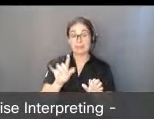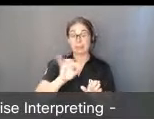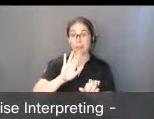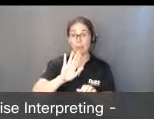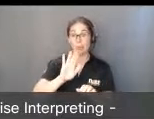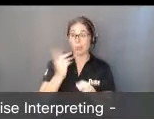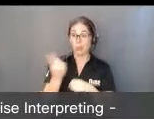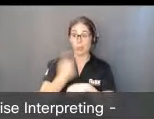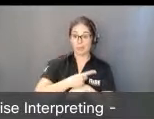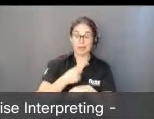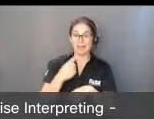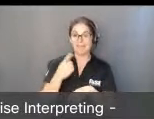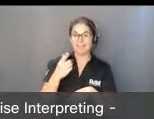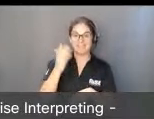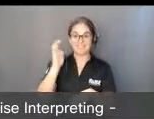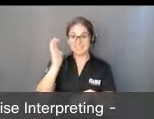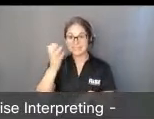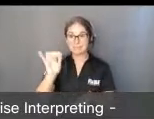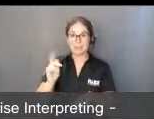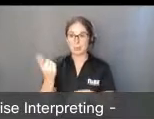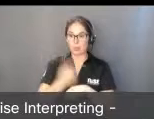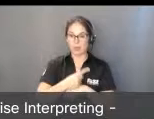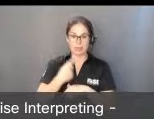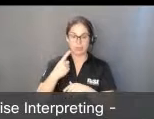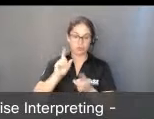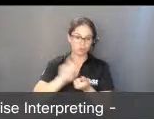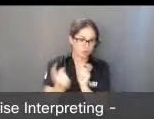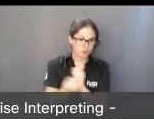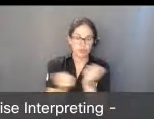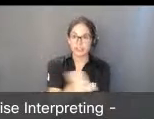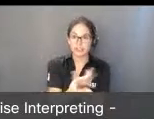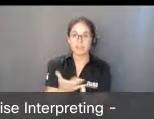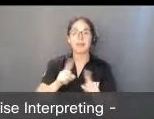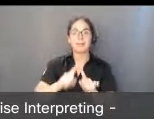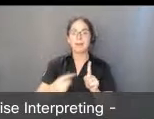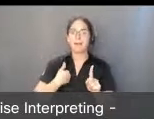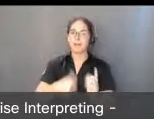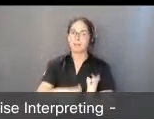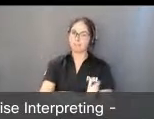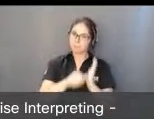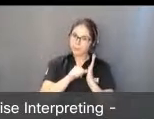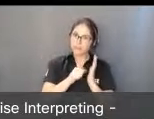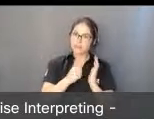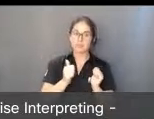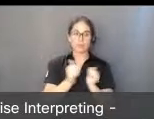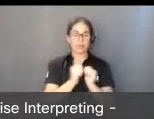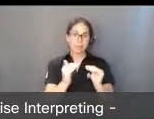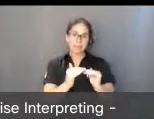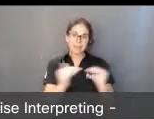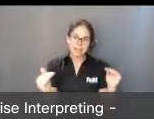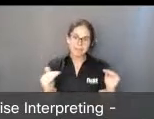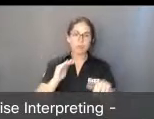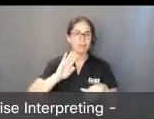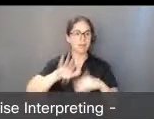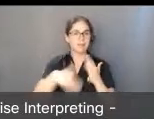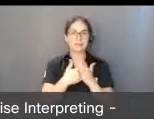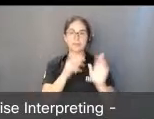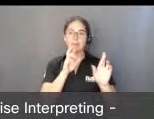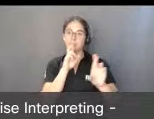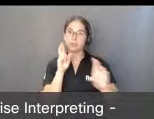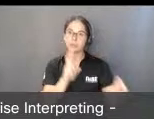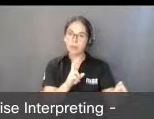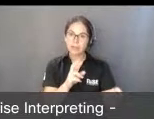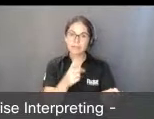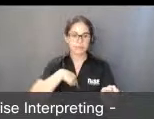glitches. But I am so impressed with the level and the type of responses that we've gotten